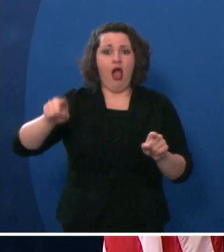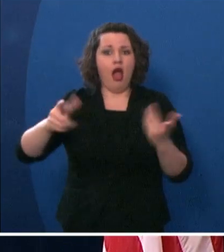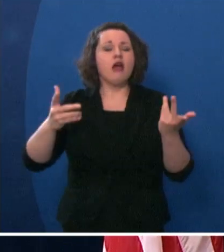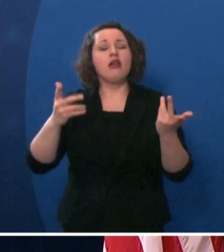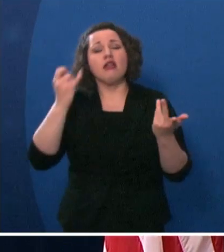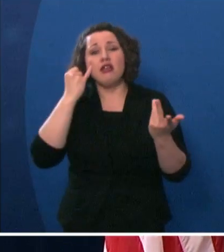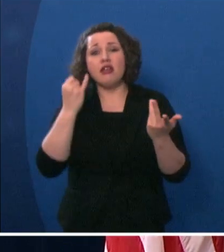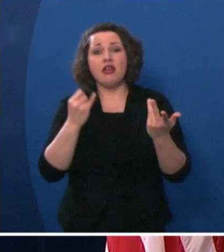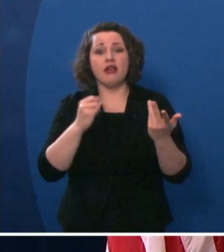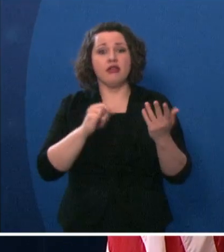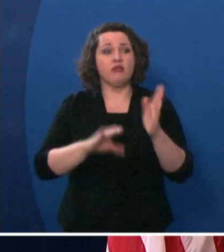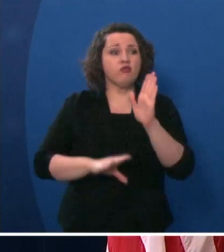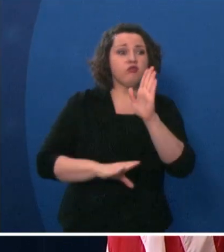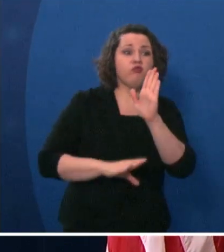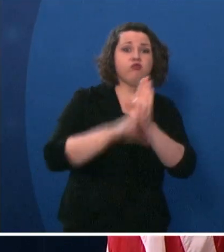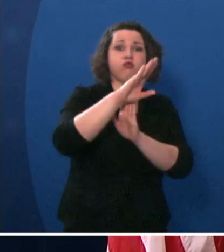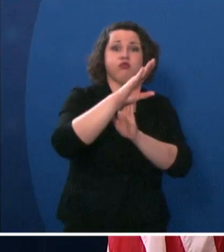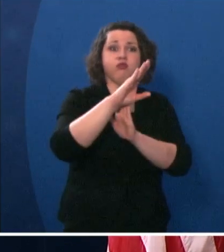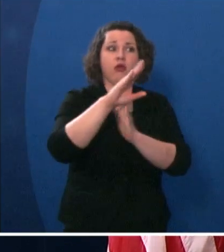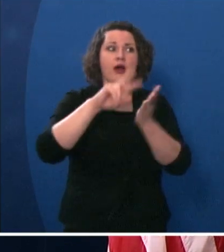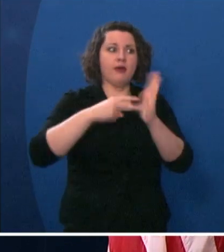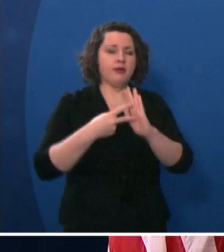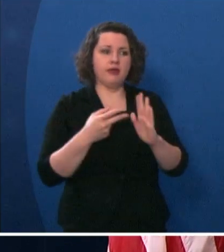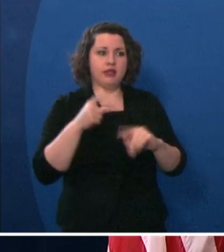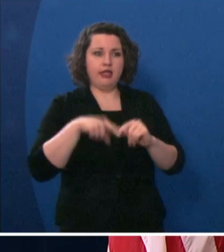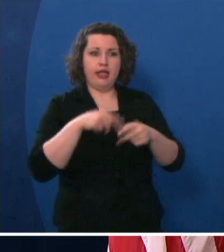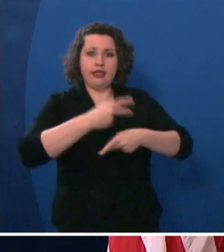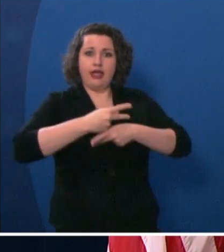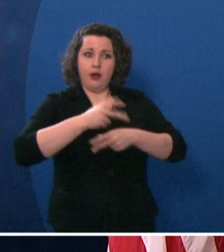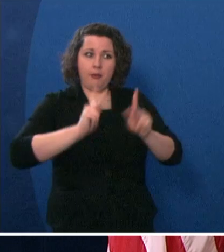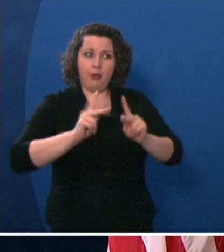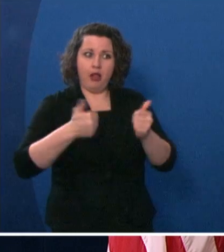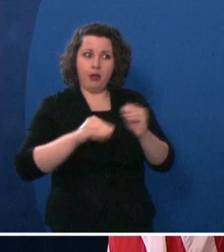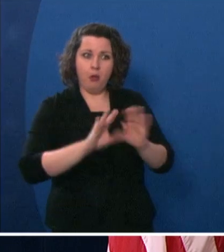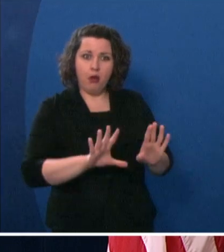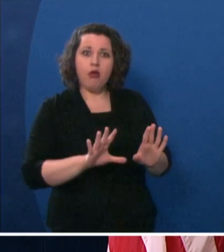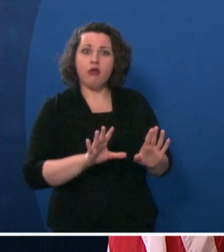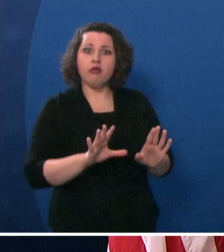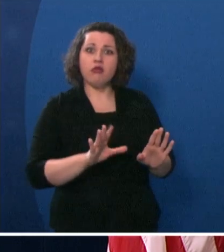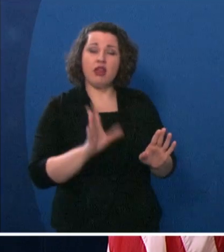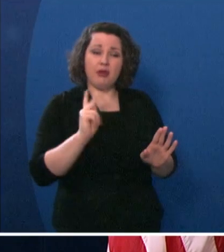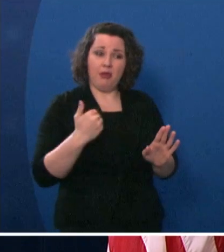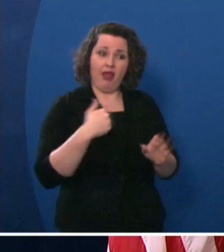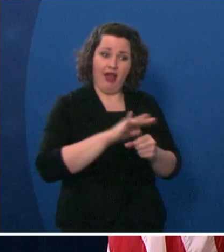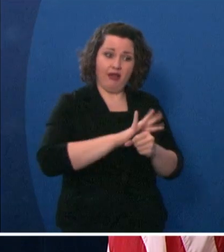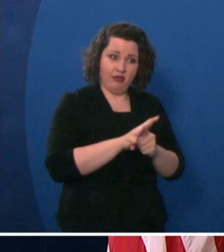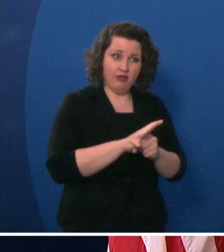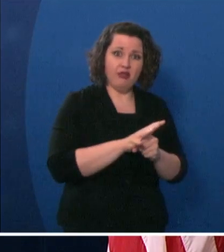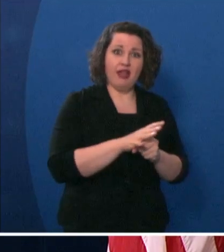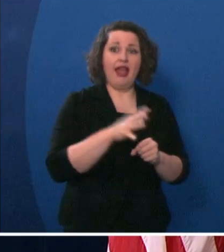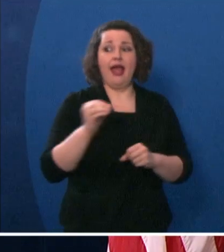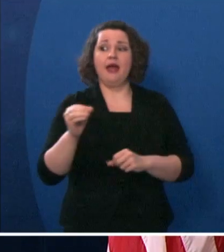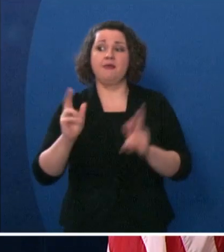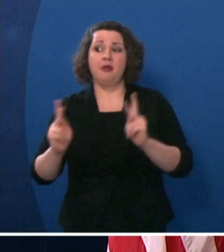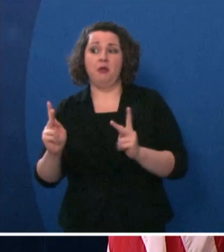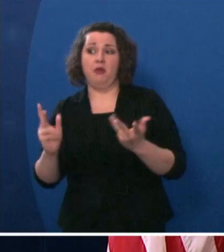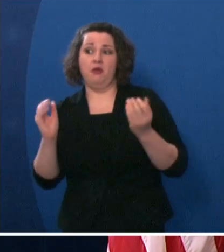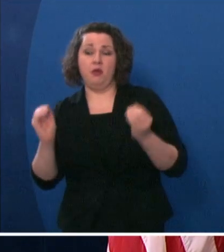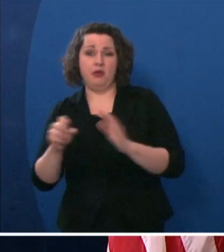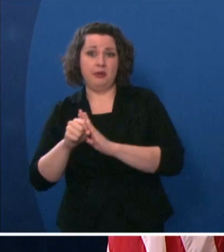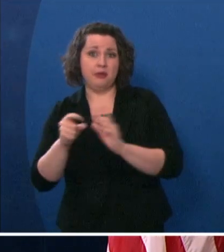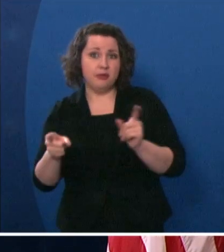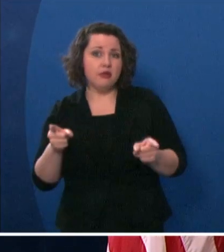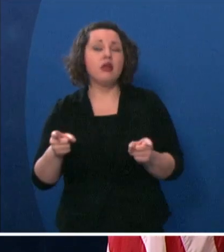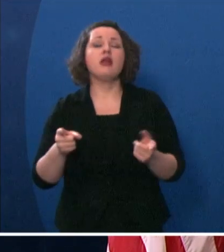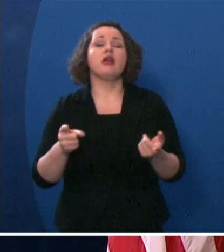might impact our ability to take care of Iowans, those with COVID-19 symptoms and those without, then